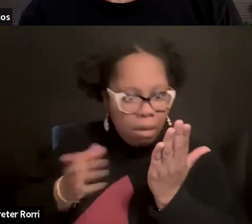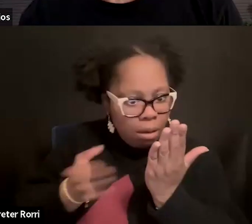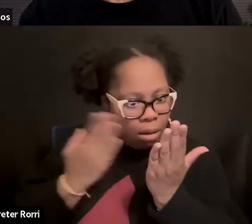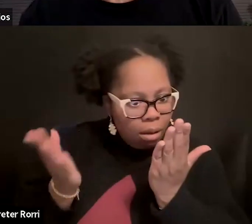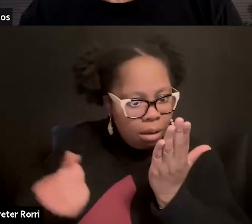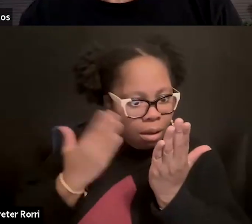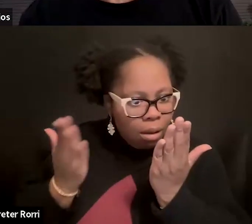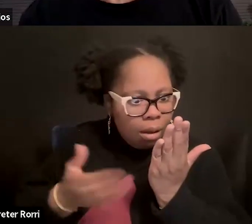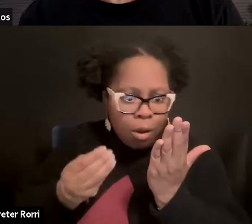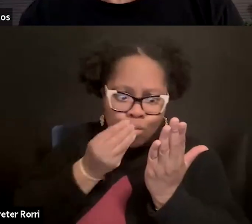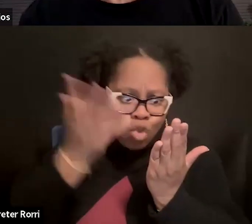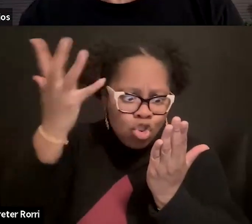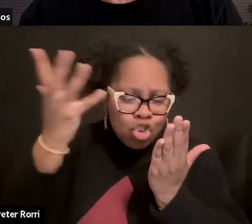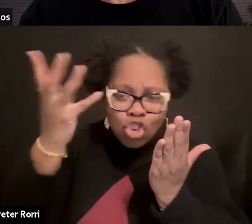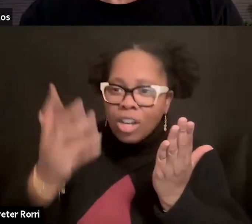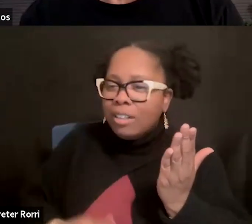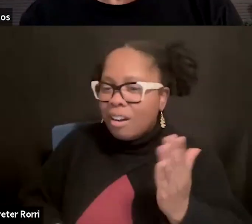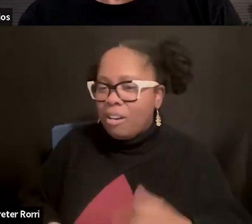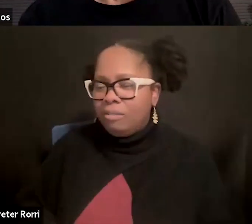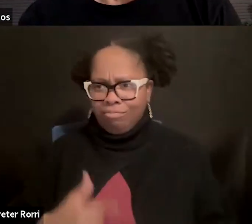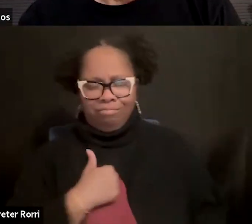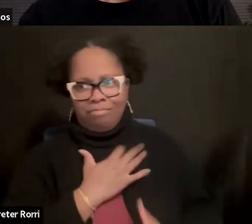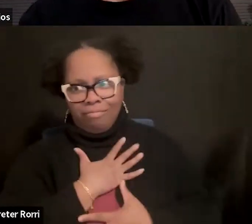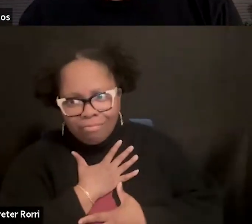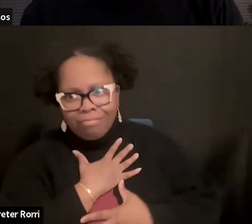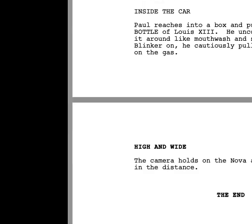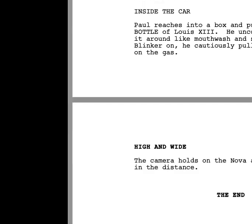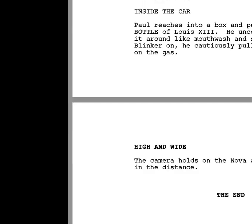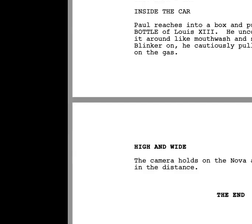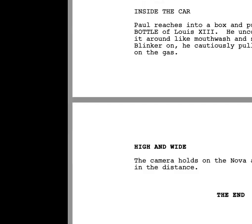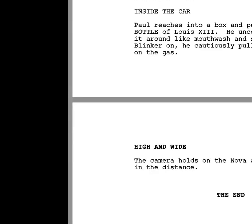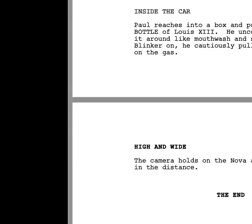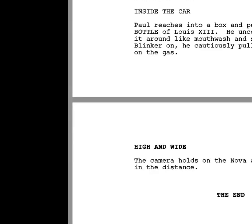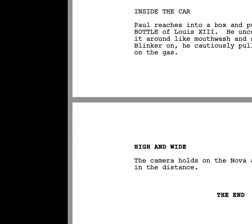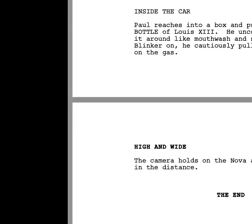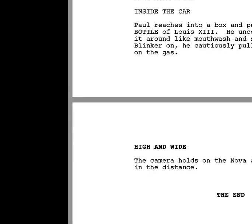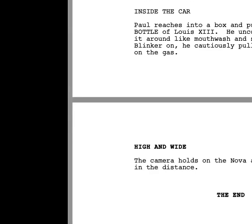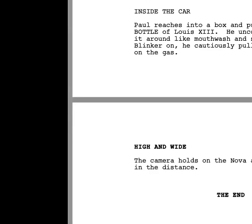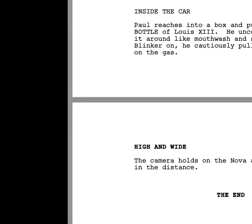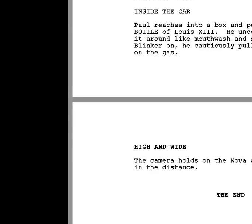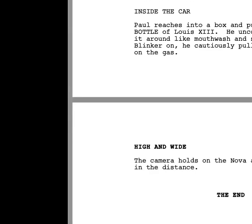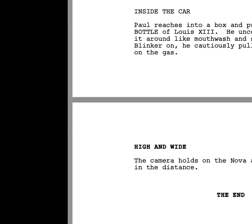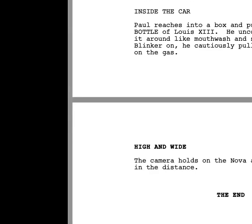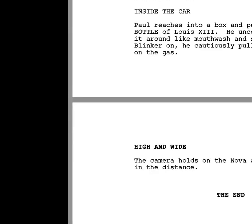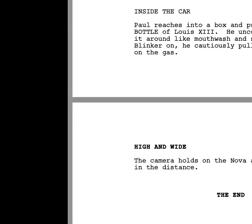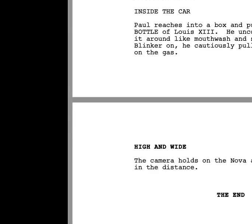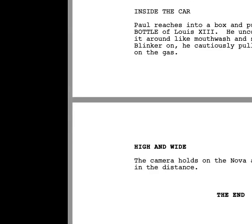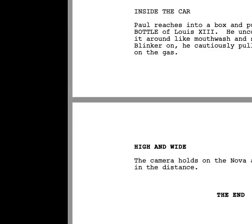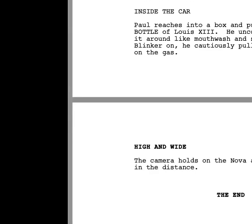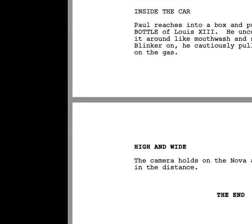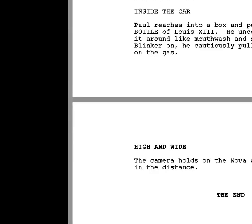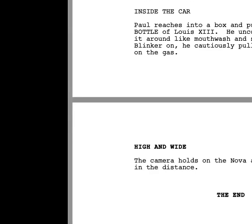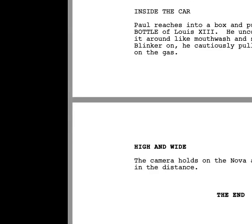me that was one of those moments. I'm deeply honored. Thank you for that. Yeah. Oh yeah. Well, okay, so we've come to the end